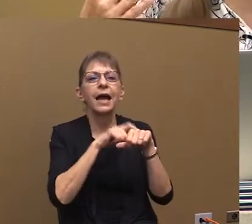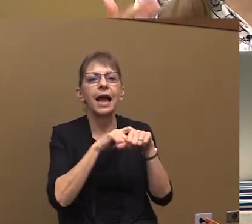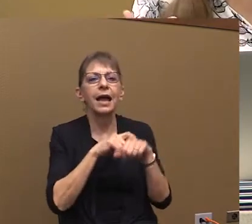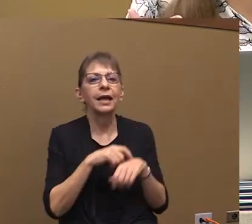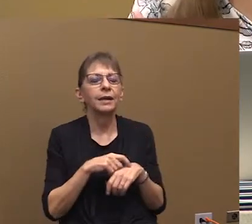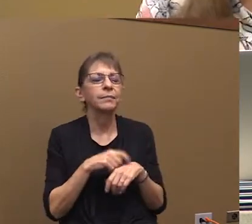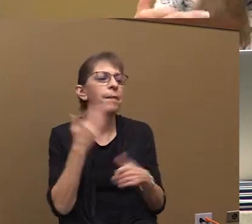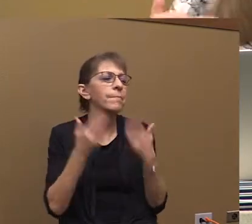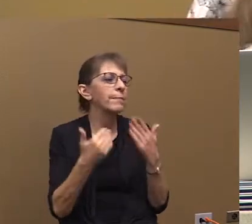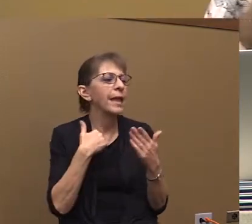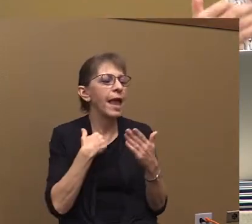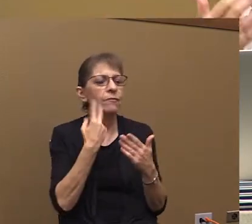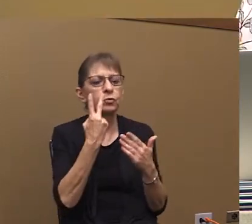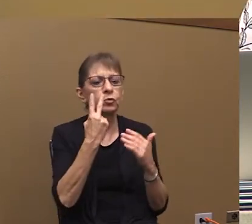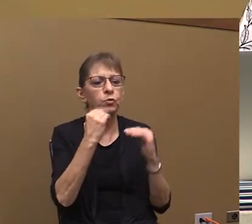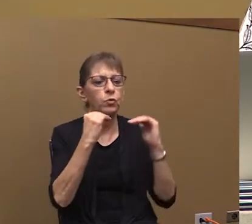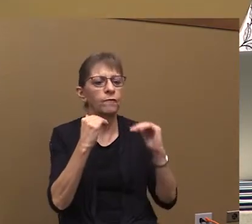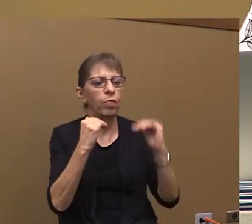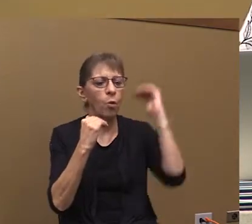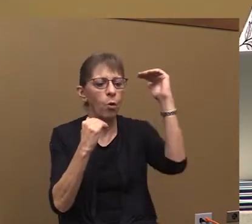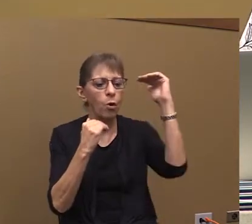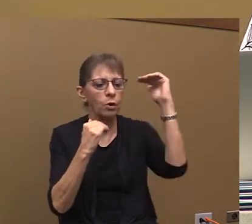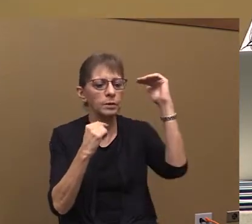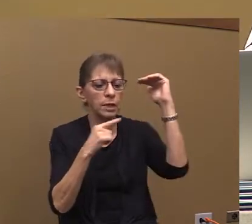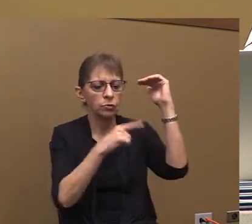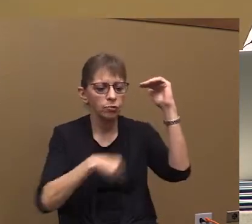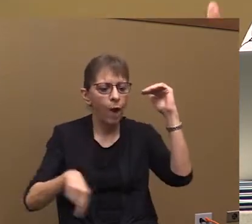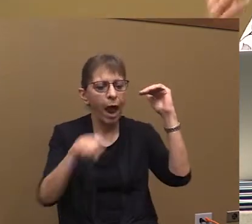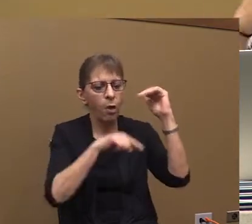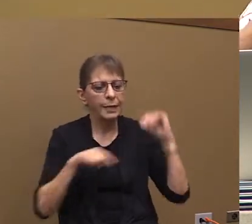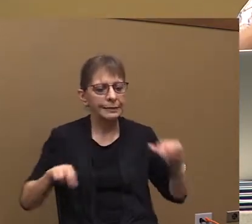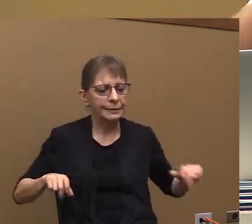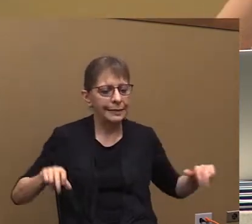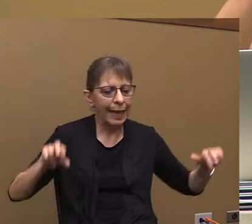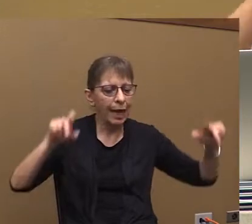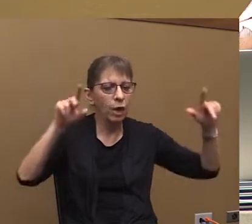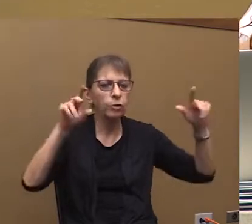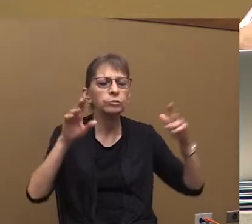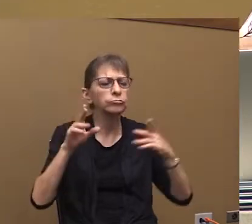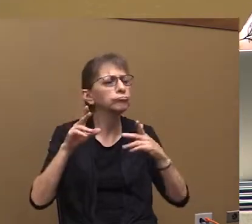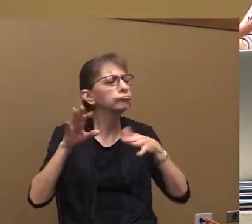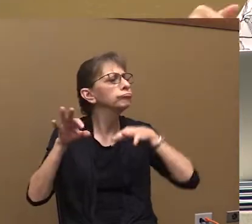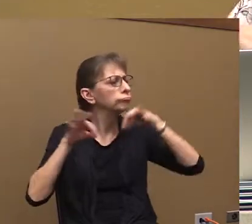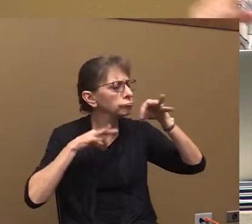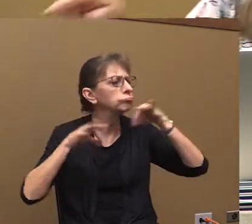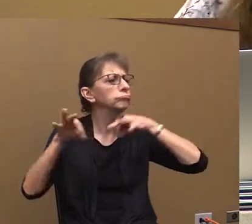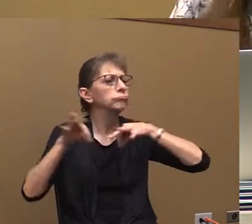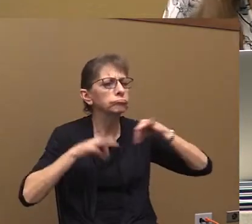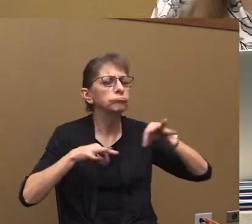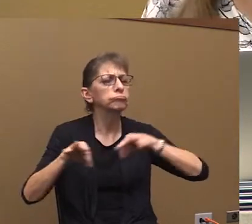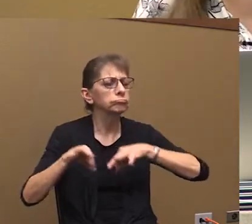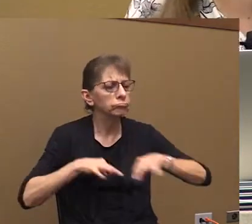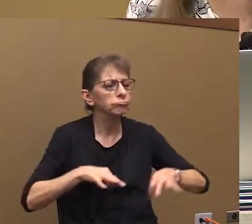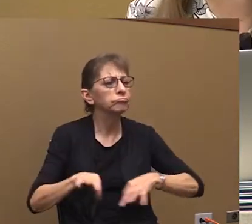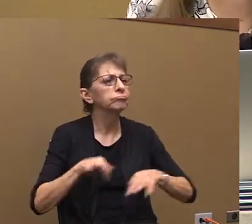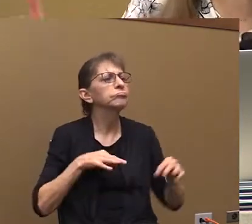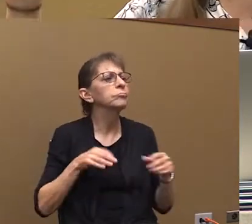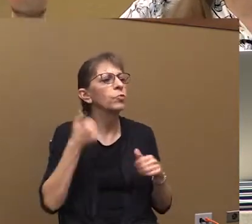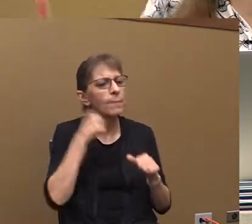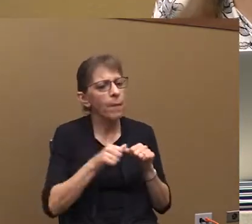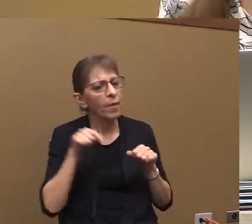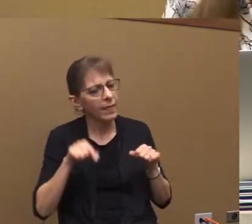take the perspective of the person that's new for the building, or it's 2 floors with the round on the bottom